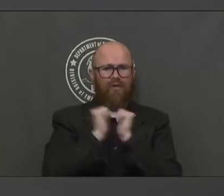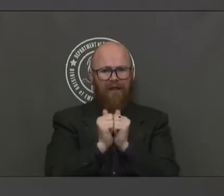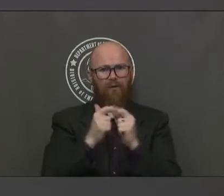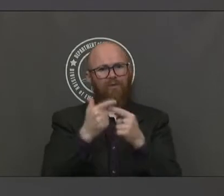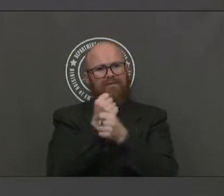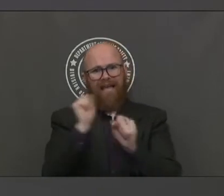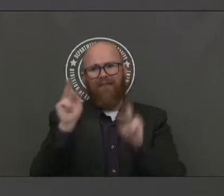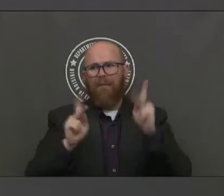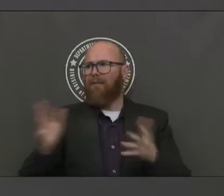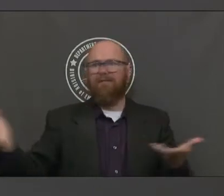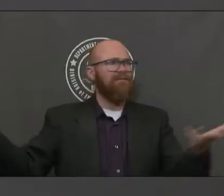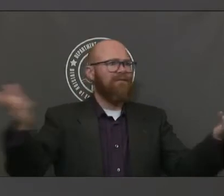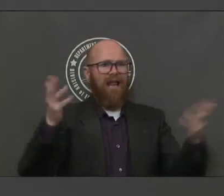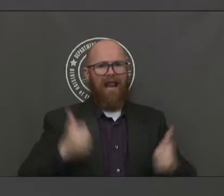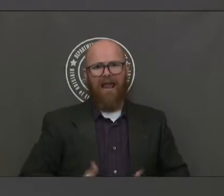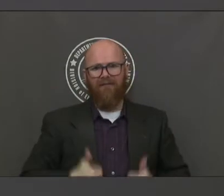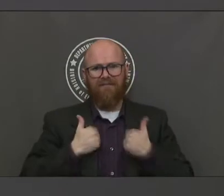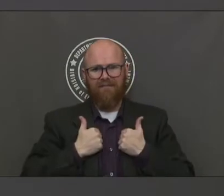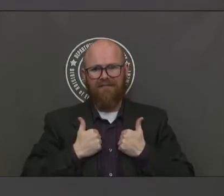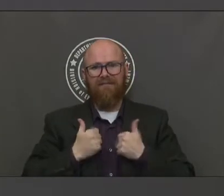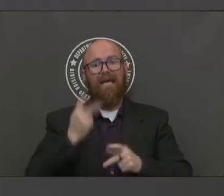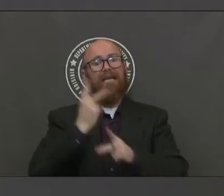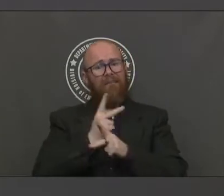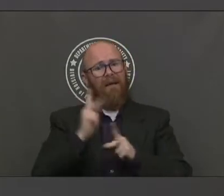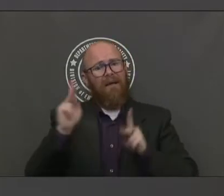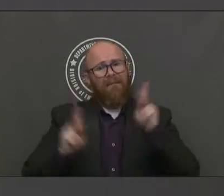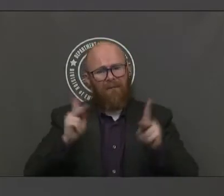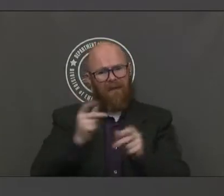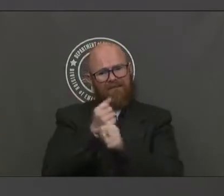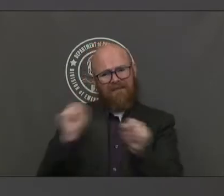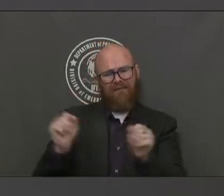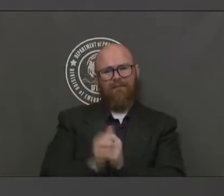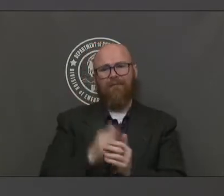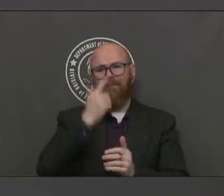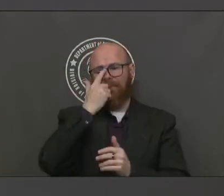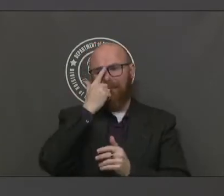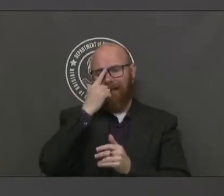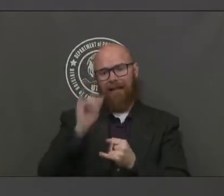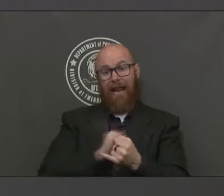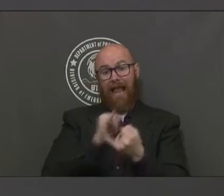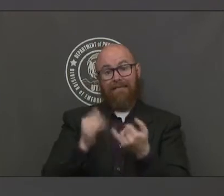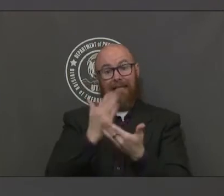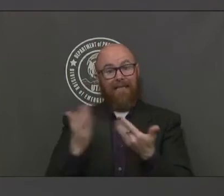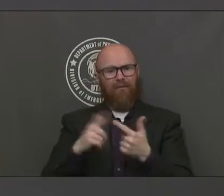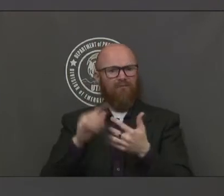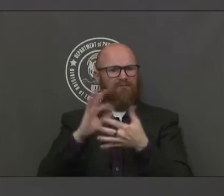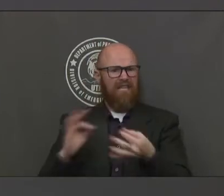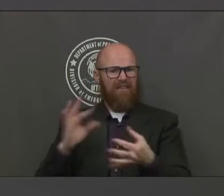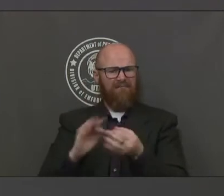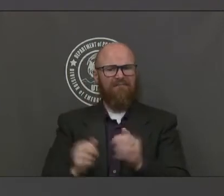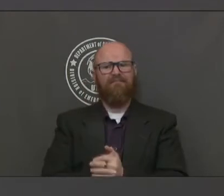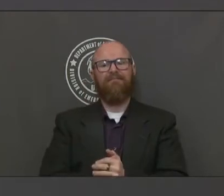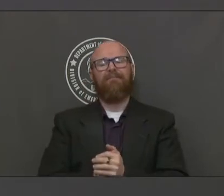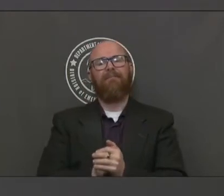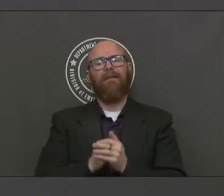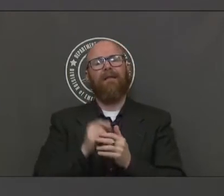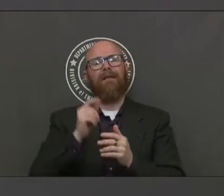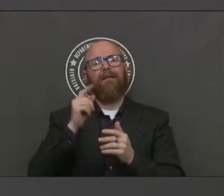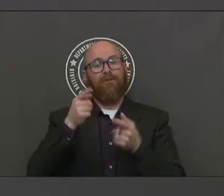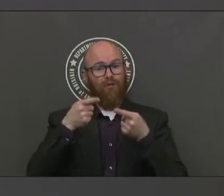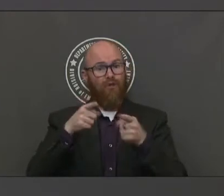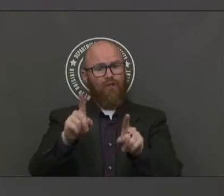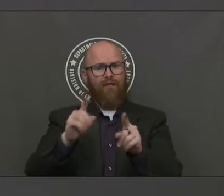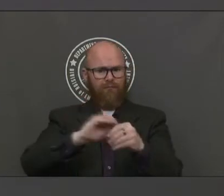save lives and keep people safe. But the last thing I have to say, there comes a time in a